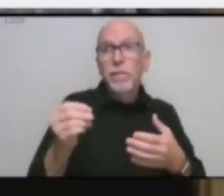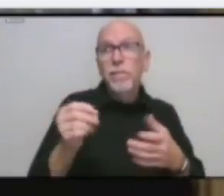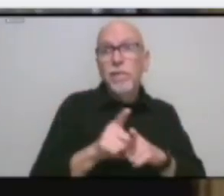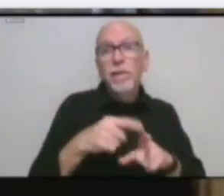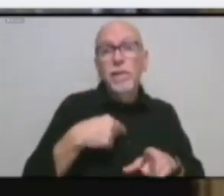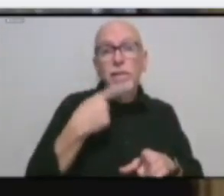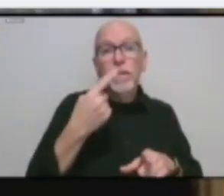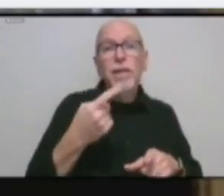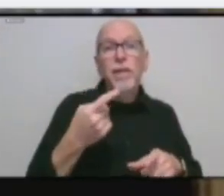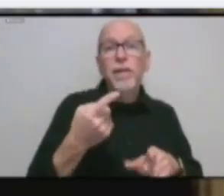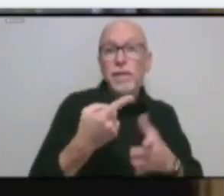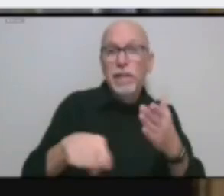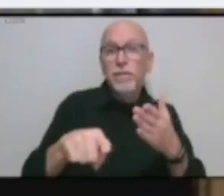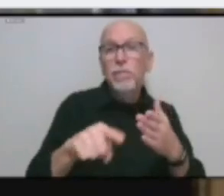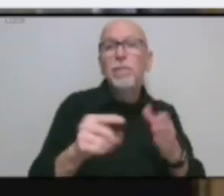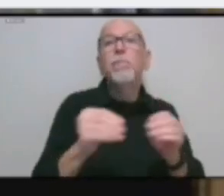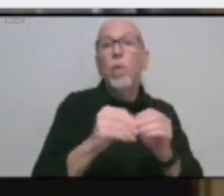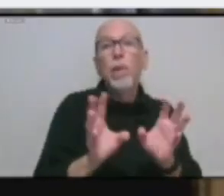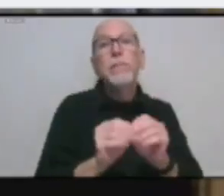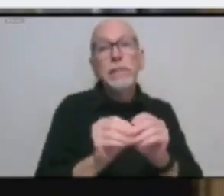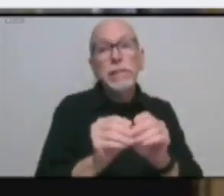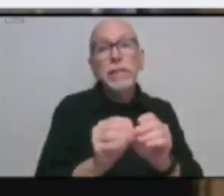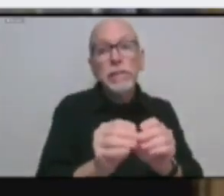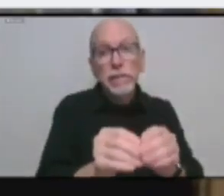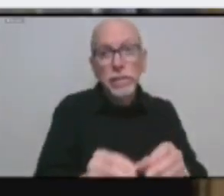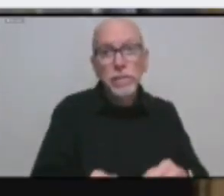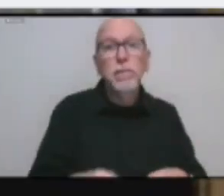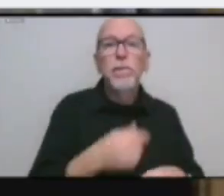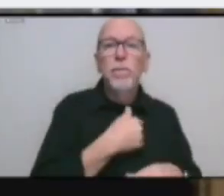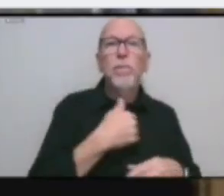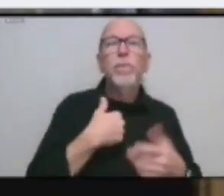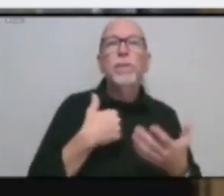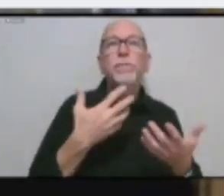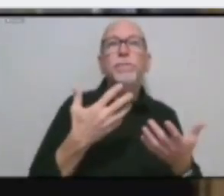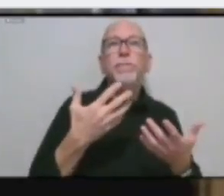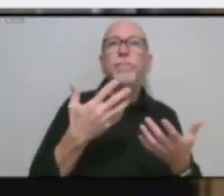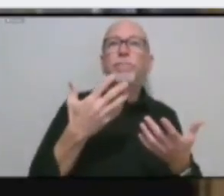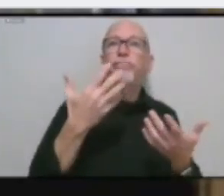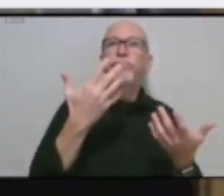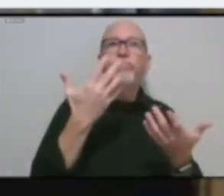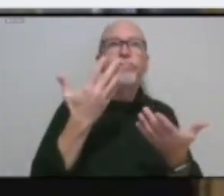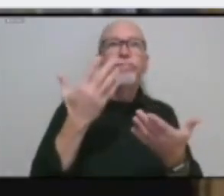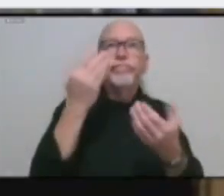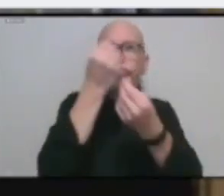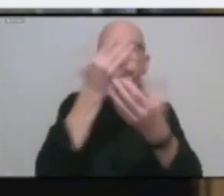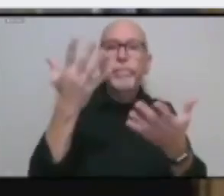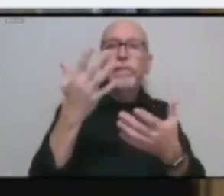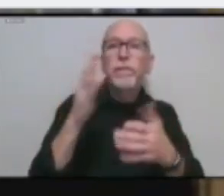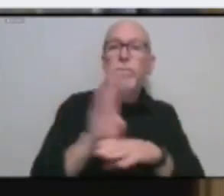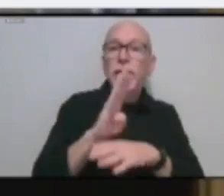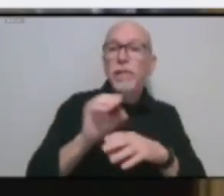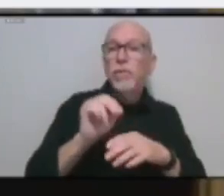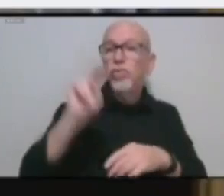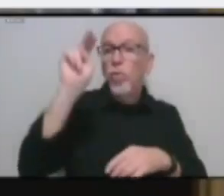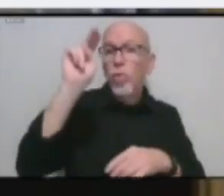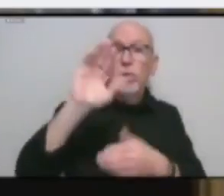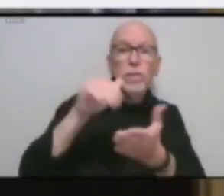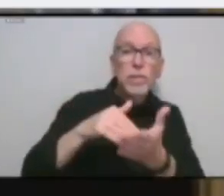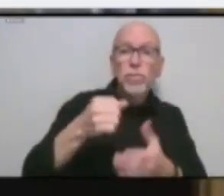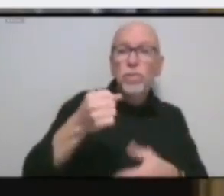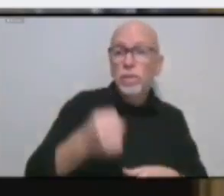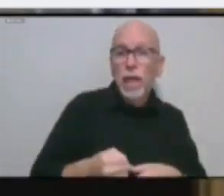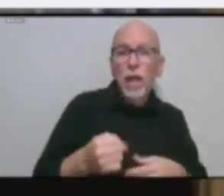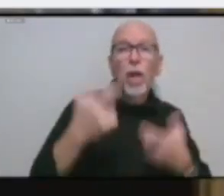mentioned, next week. We are informed businesses in northern, central, and southern Indiana, small, medium,